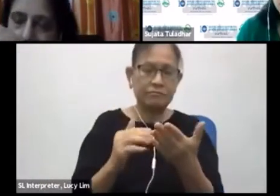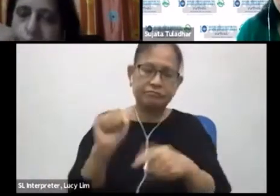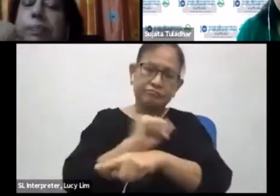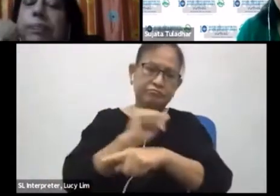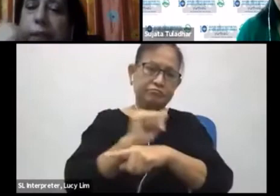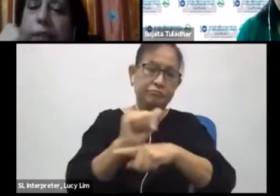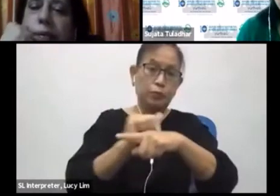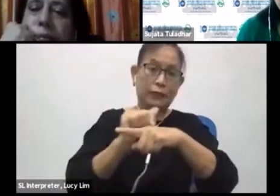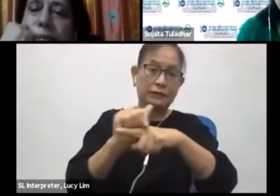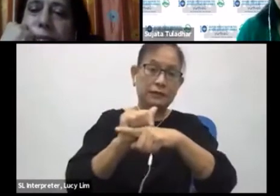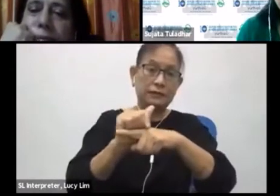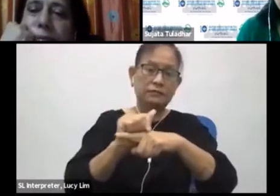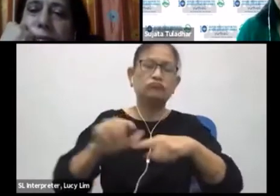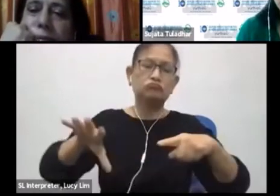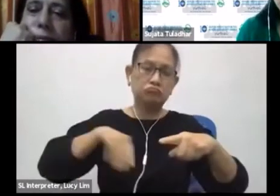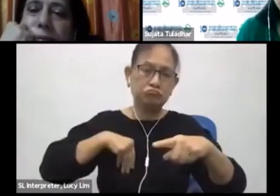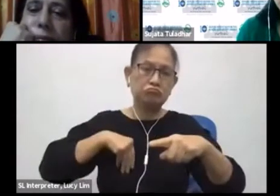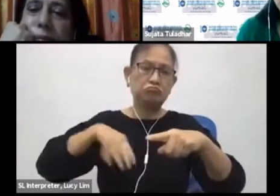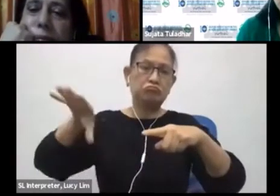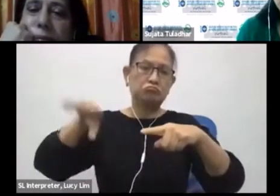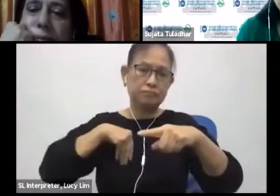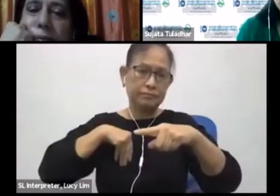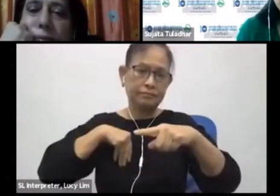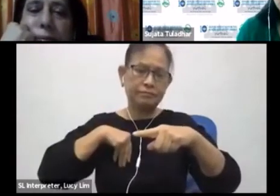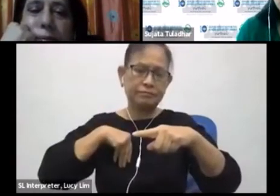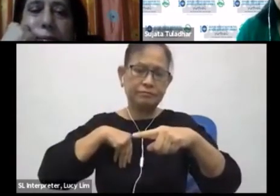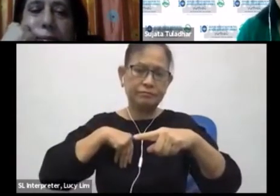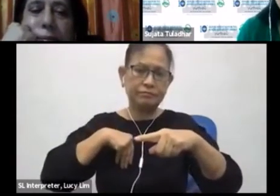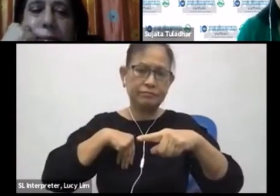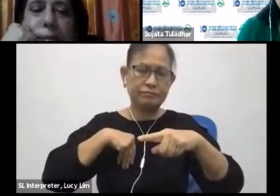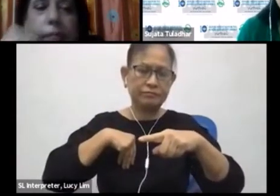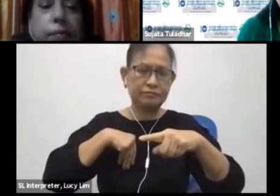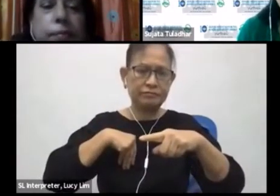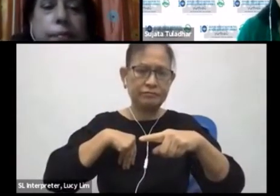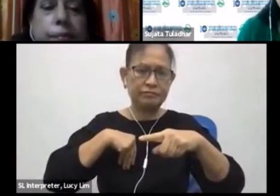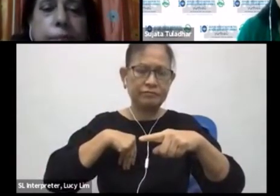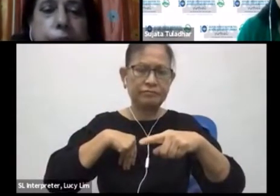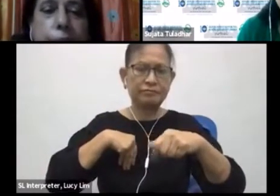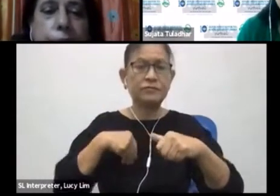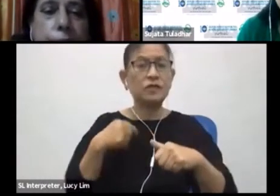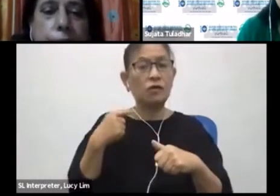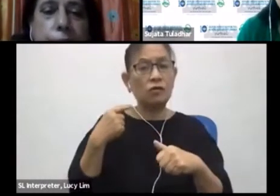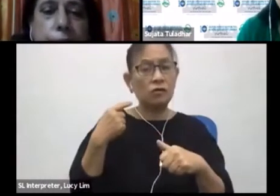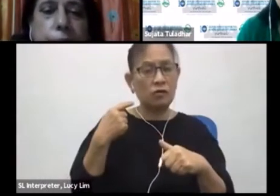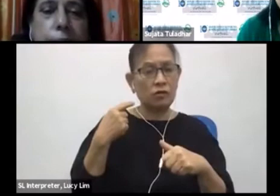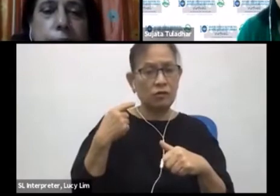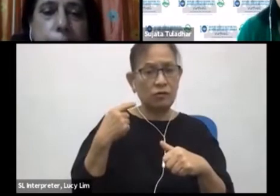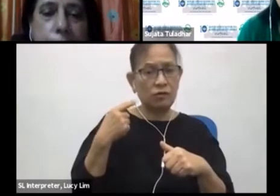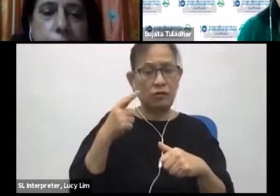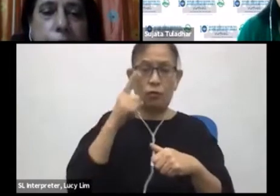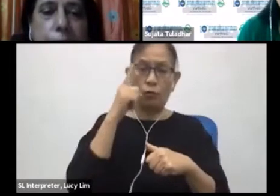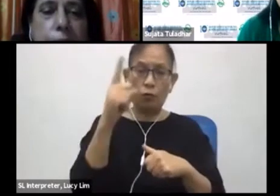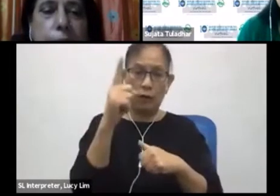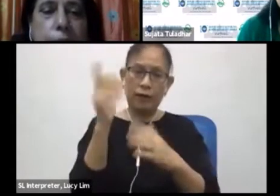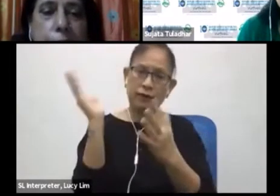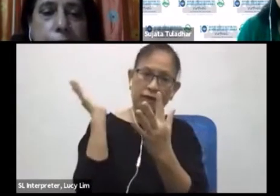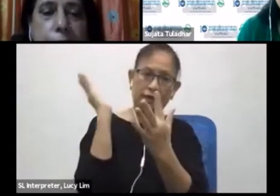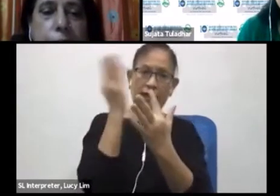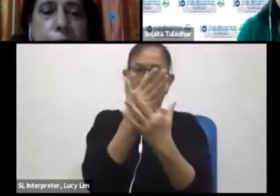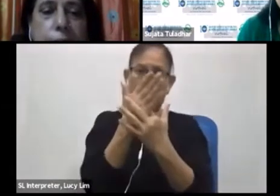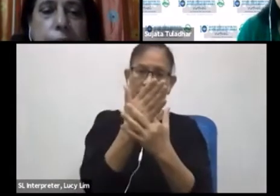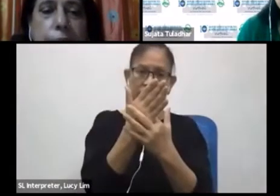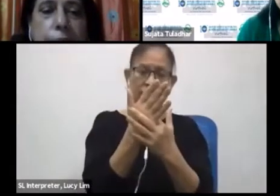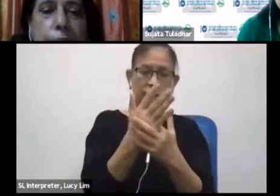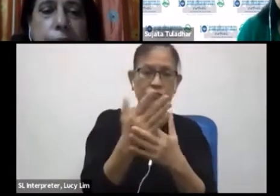acceptable. So one of the intervention that we tried is